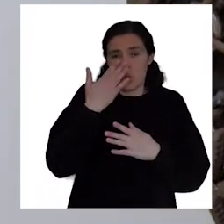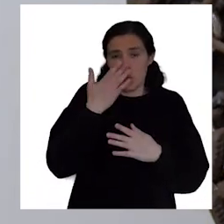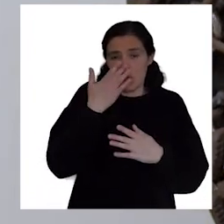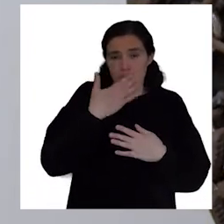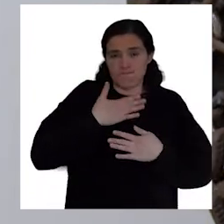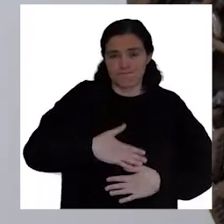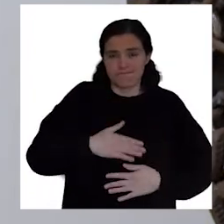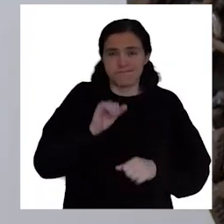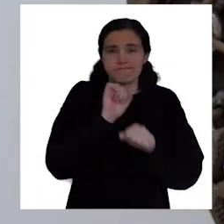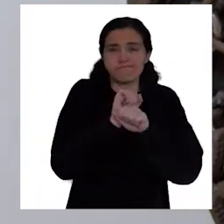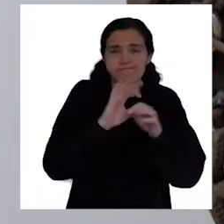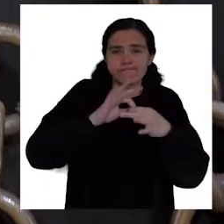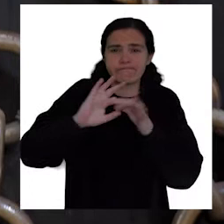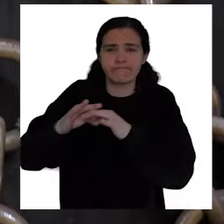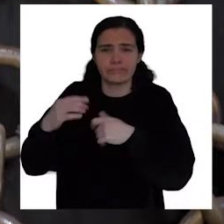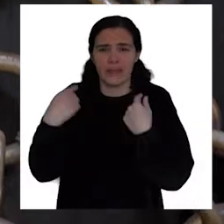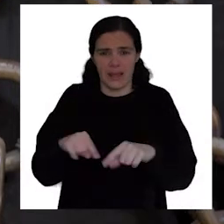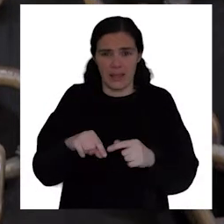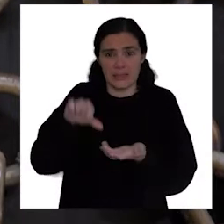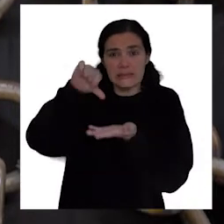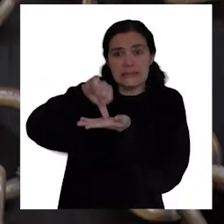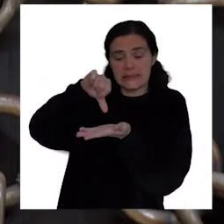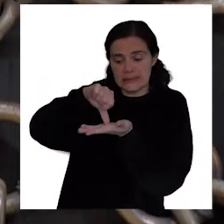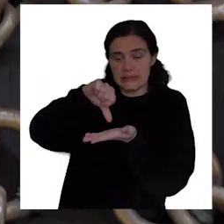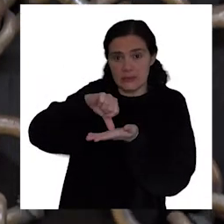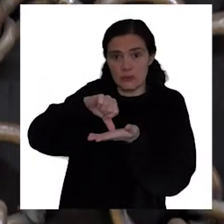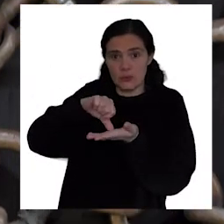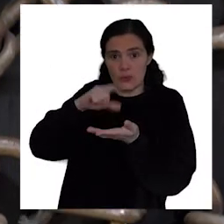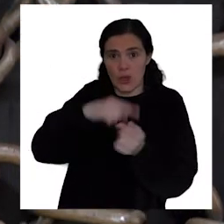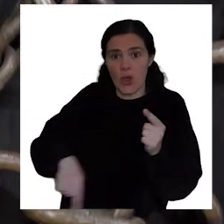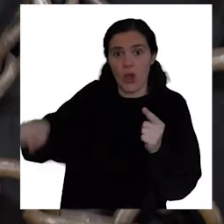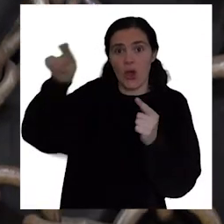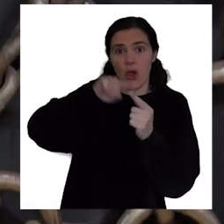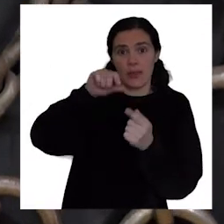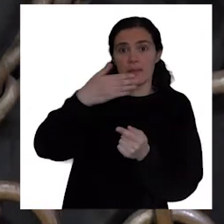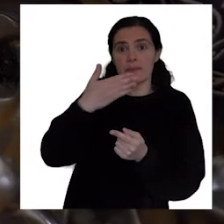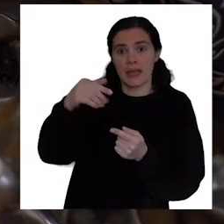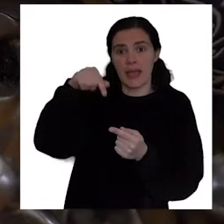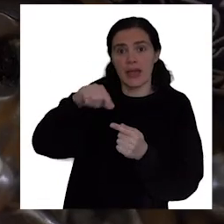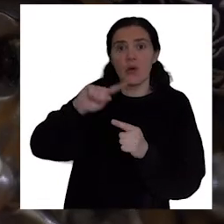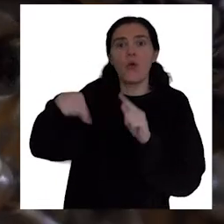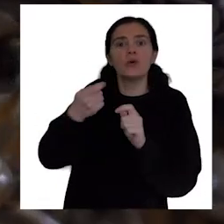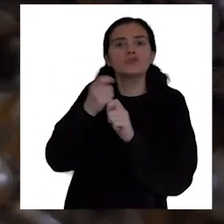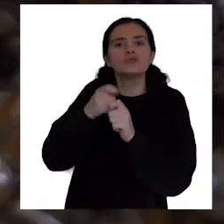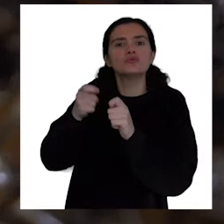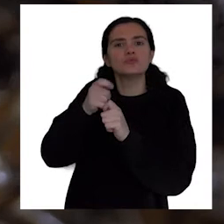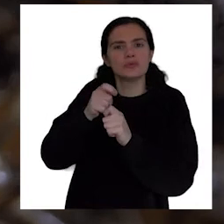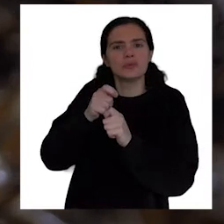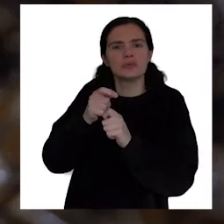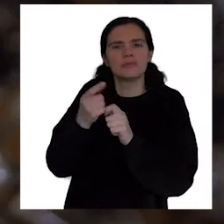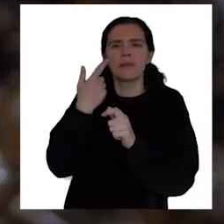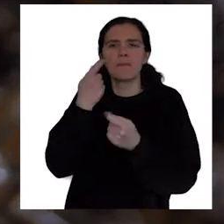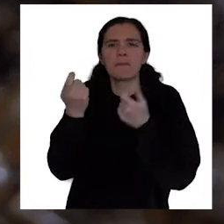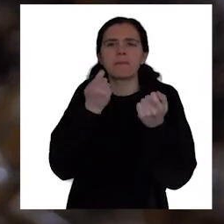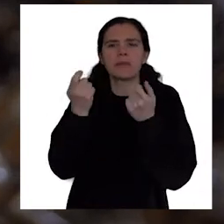body in chain. At the center of the big wheel, you have another sculpture, which is actually